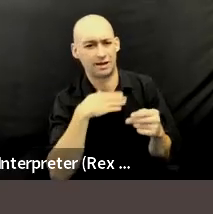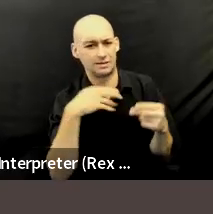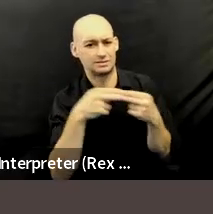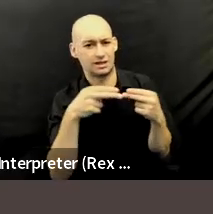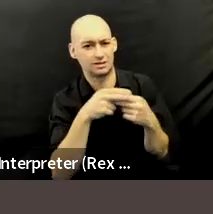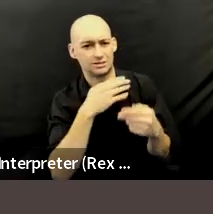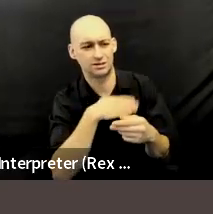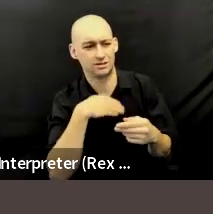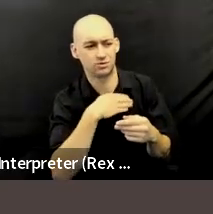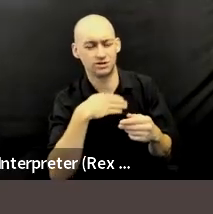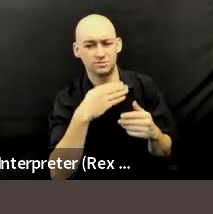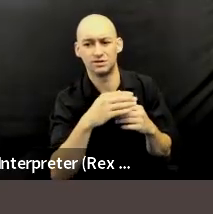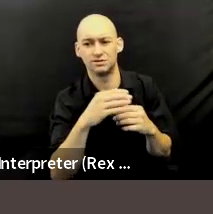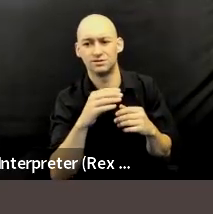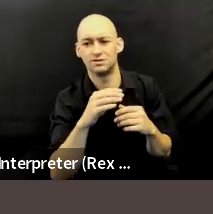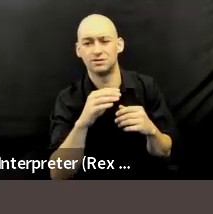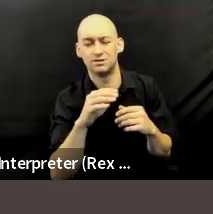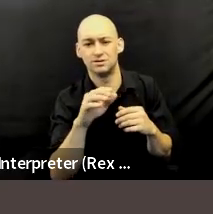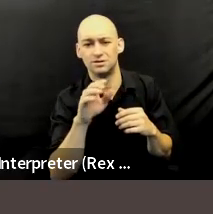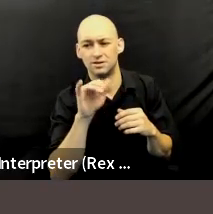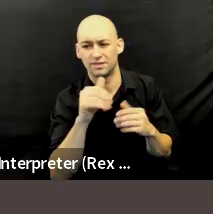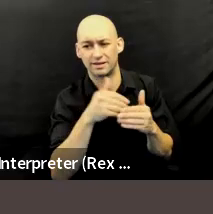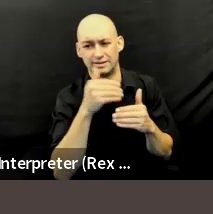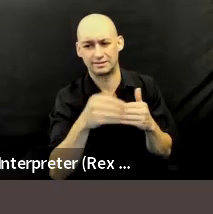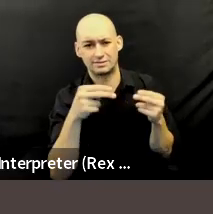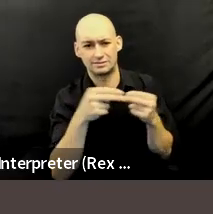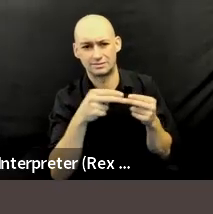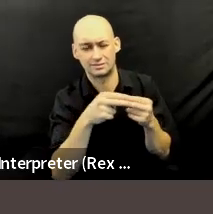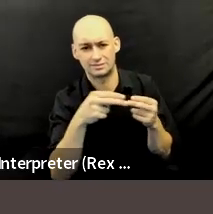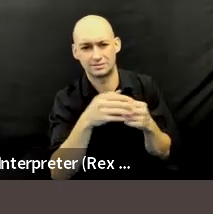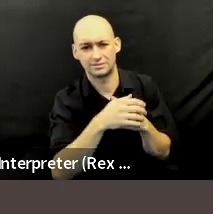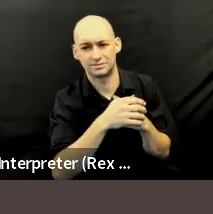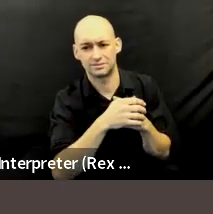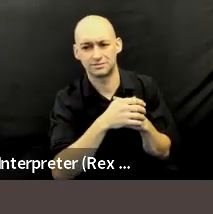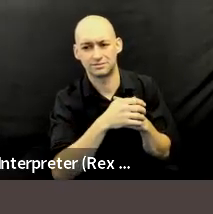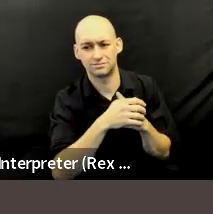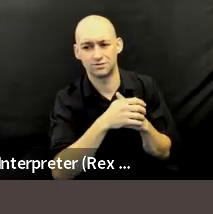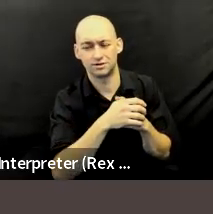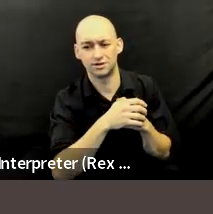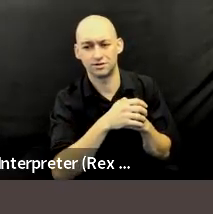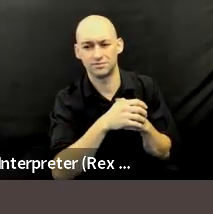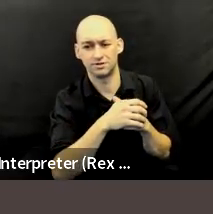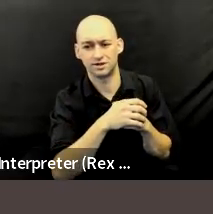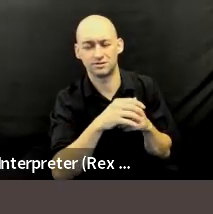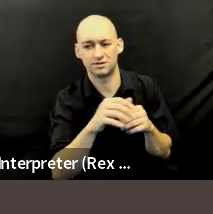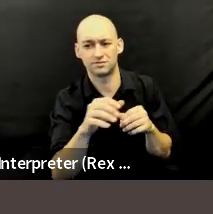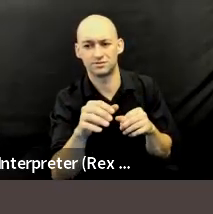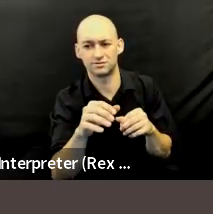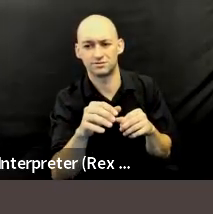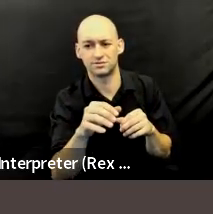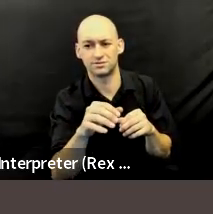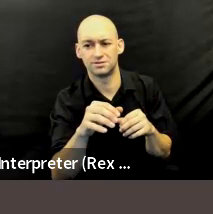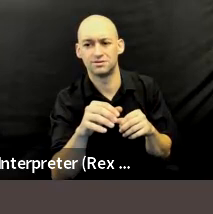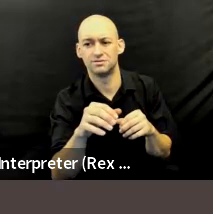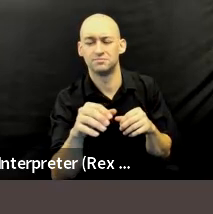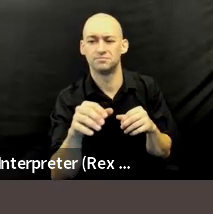I want to go to the next slide on I-10. And Chair Eager, if I could